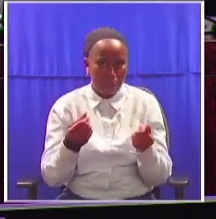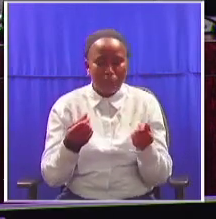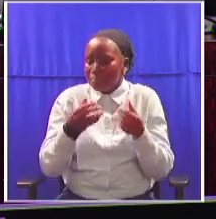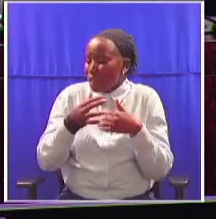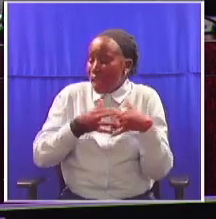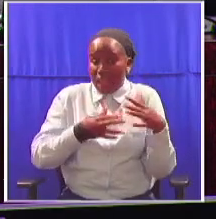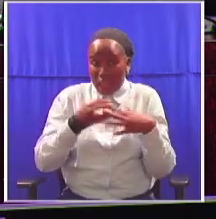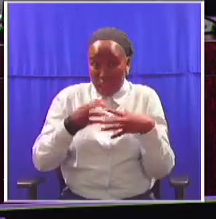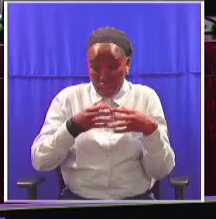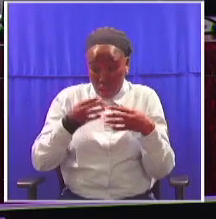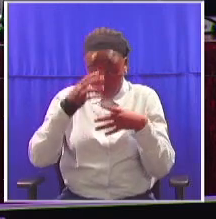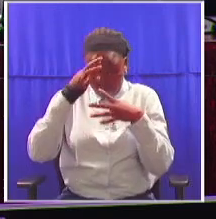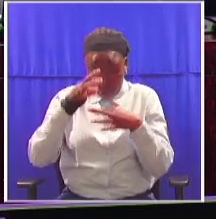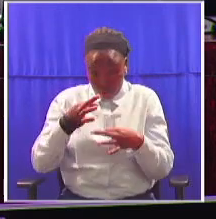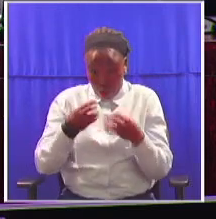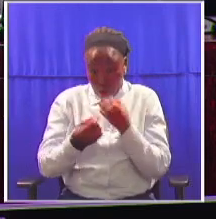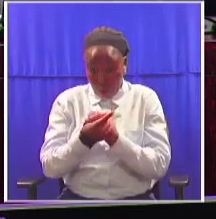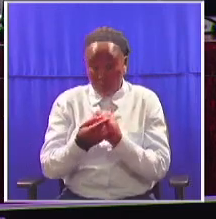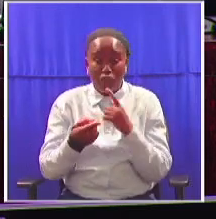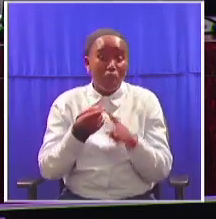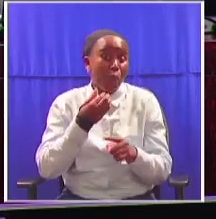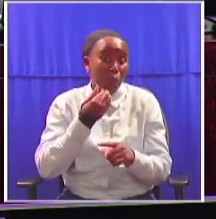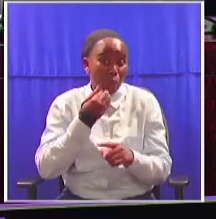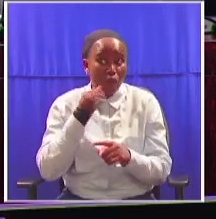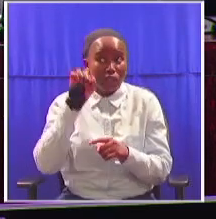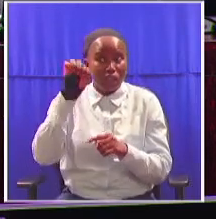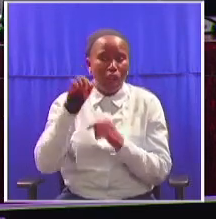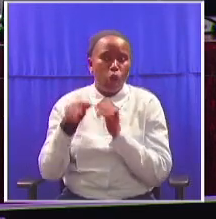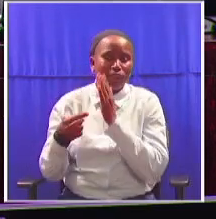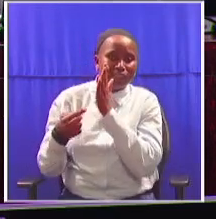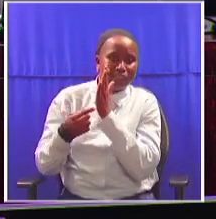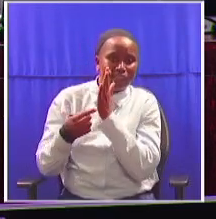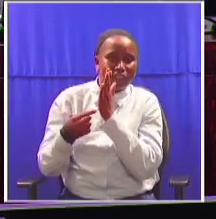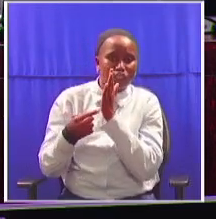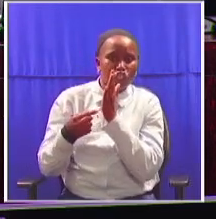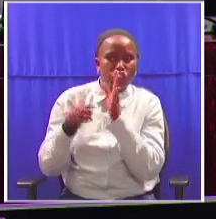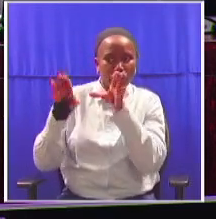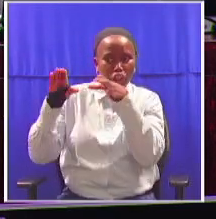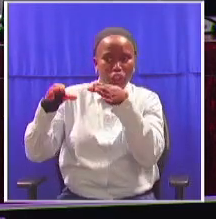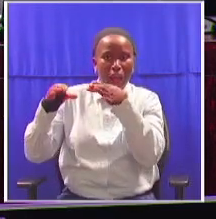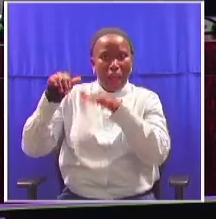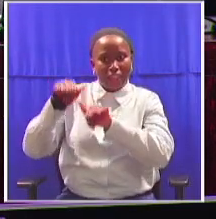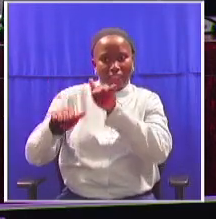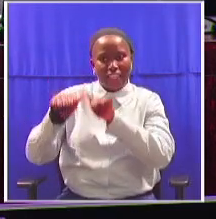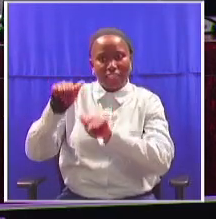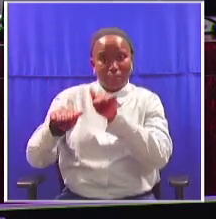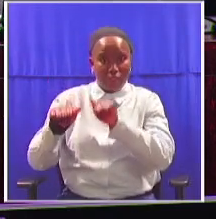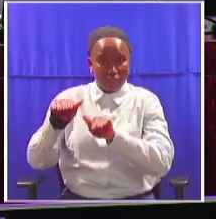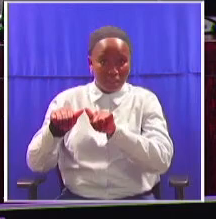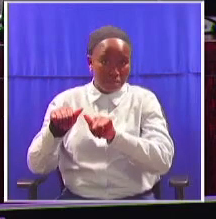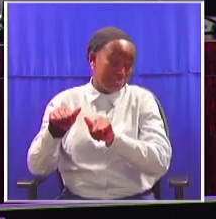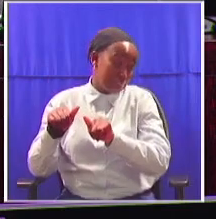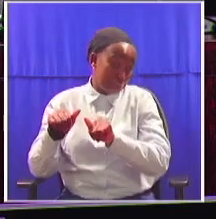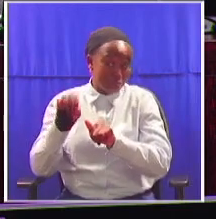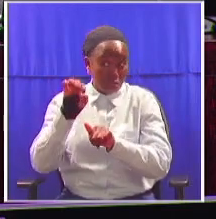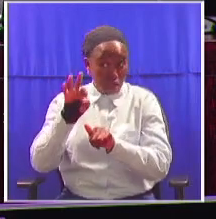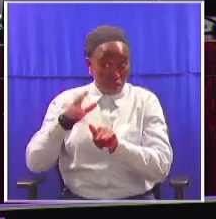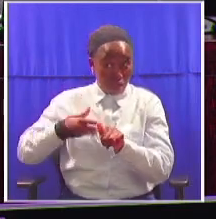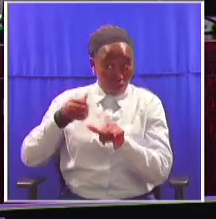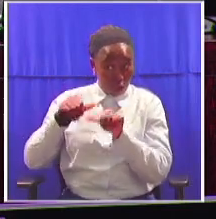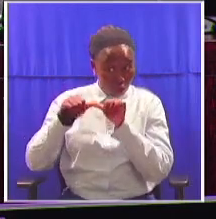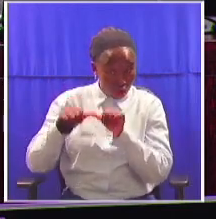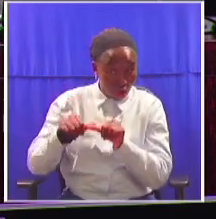by a detailed technical assessment of the feasibility of continuing to operate older